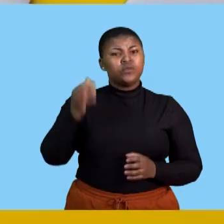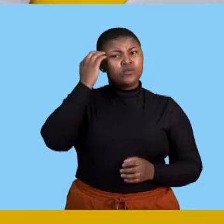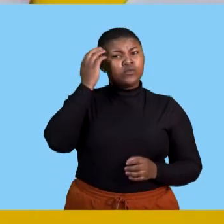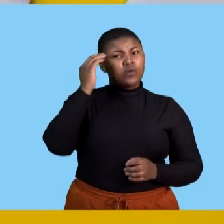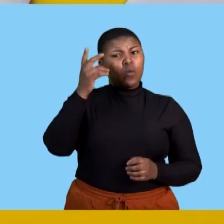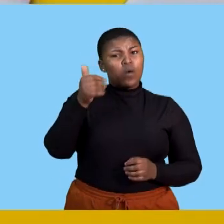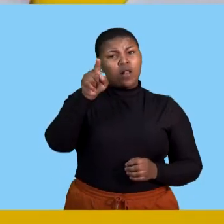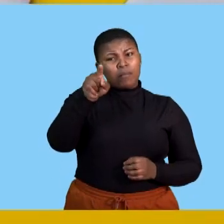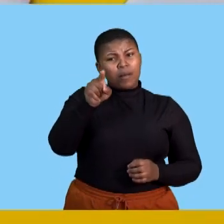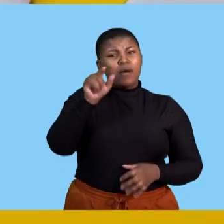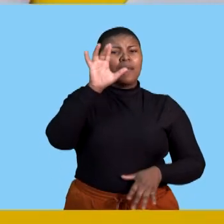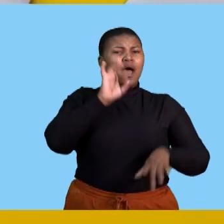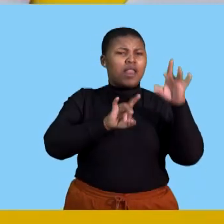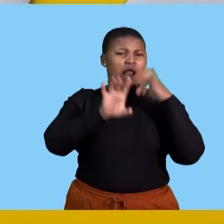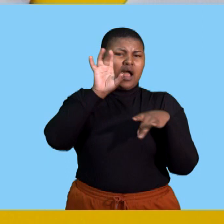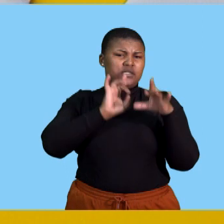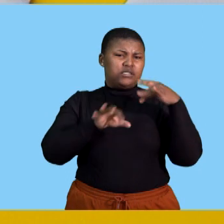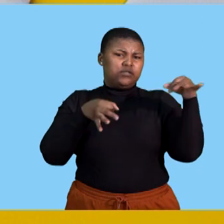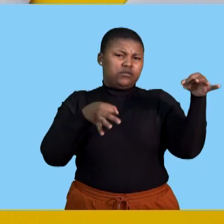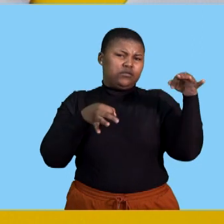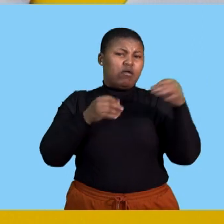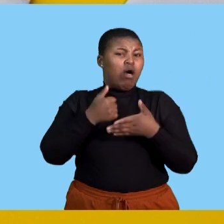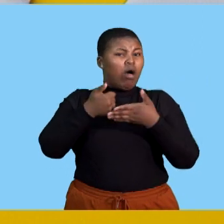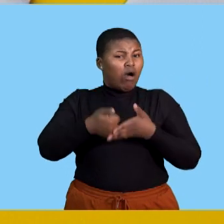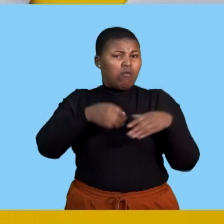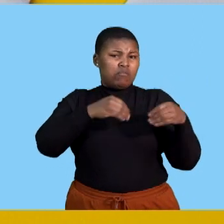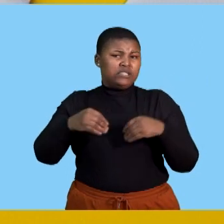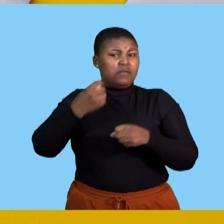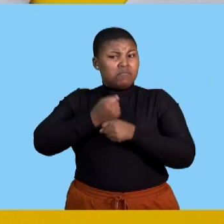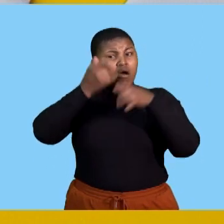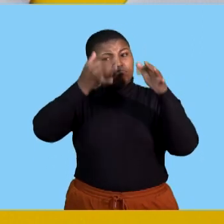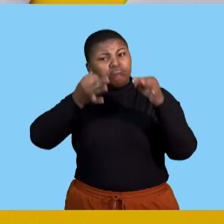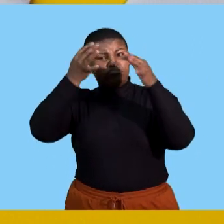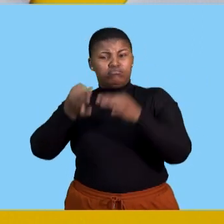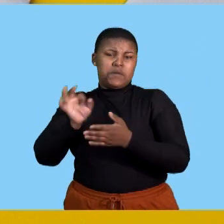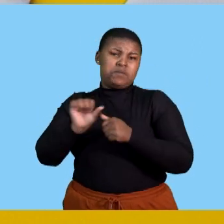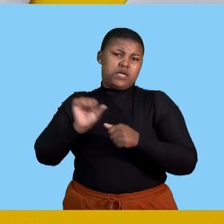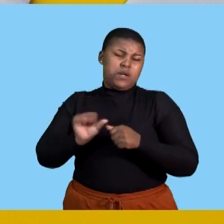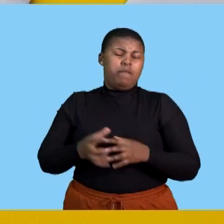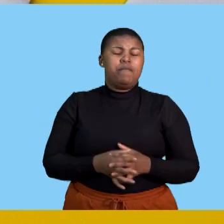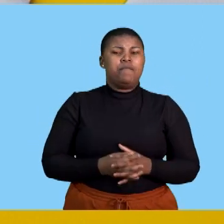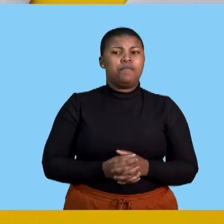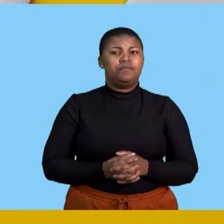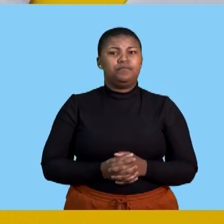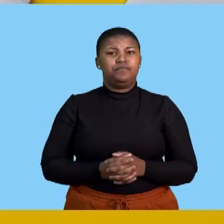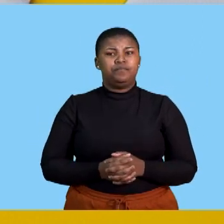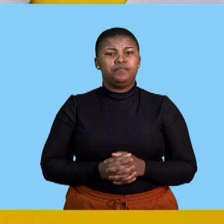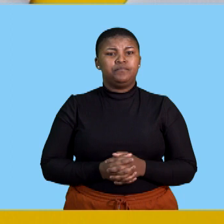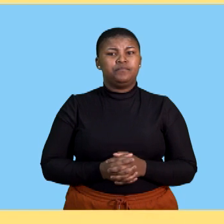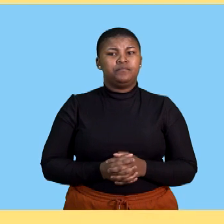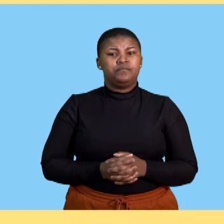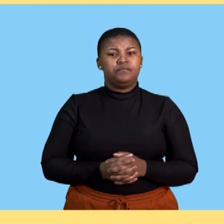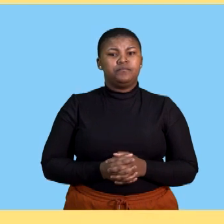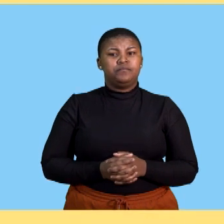Did you know that analyzing financial statements helps the business to make informed decisions?